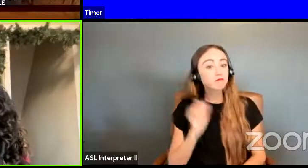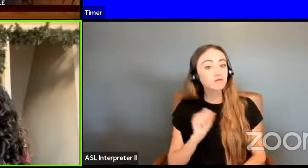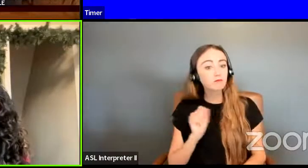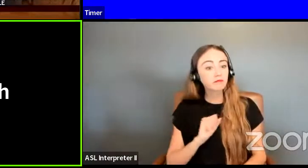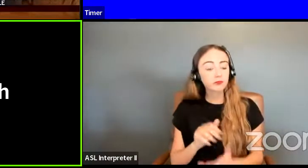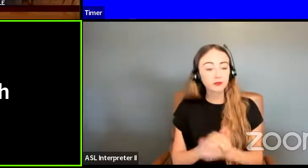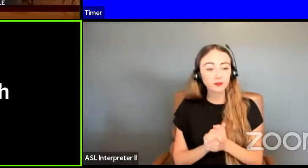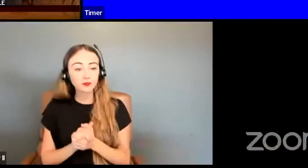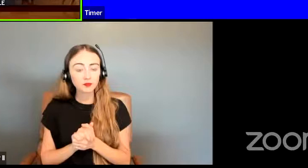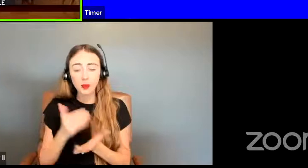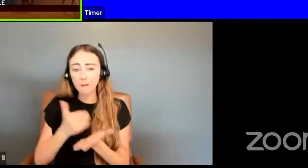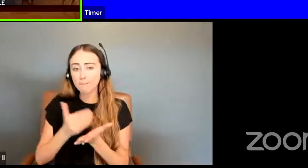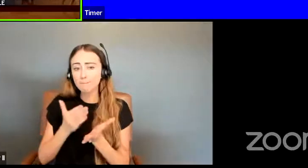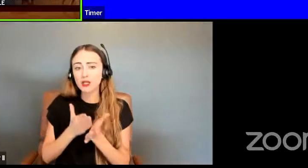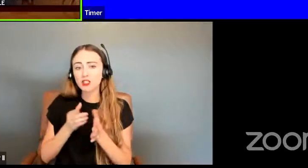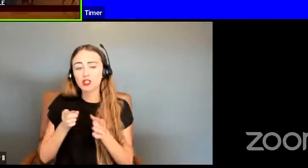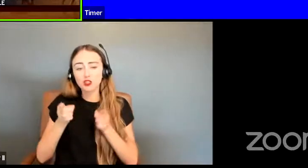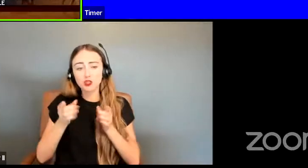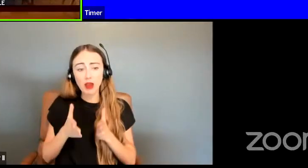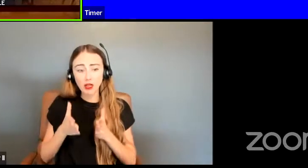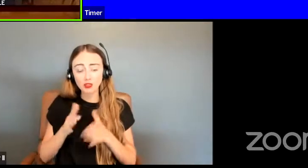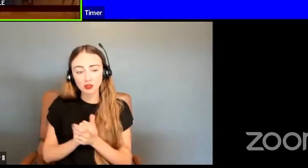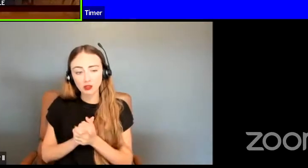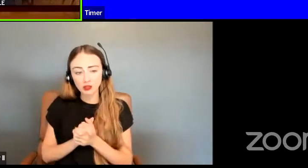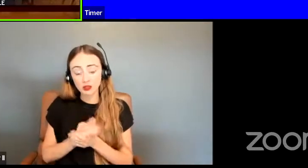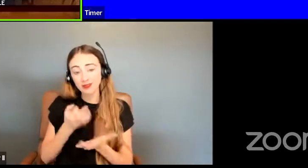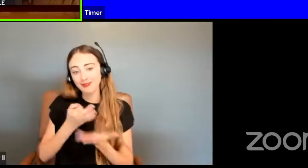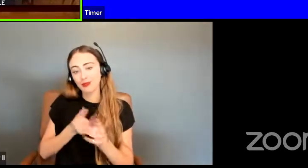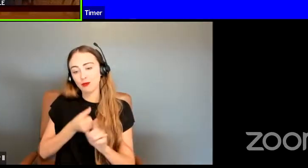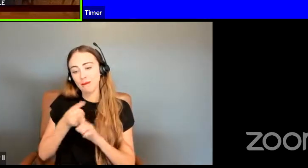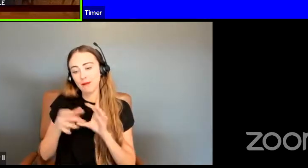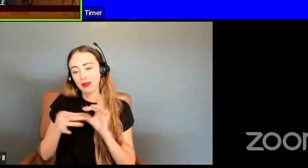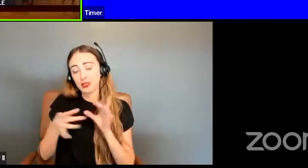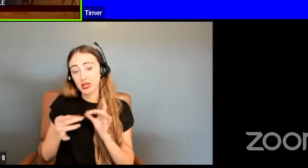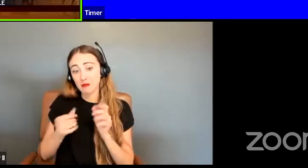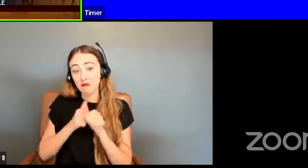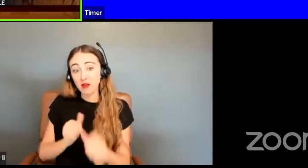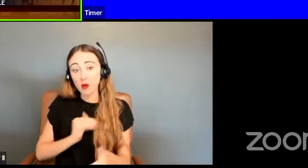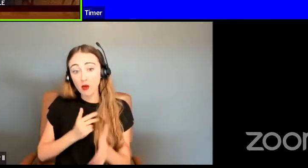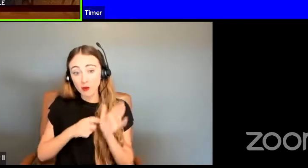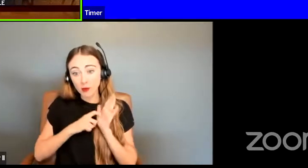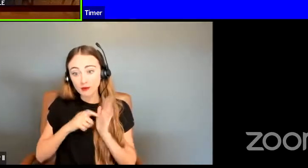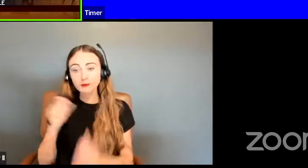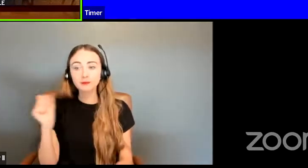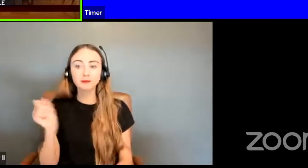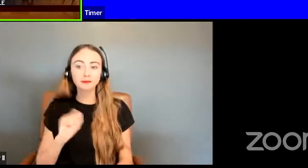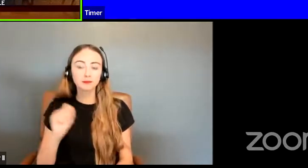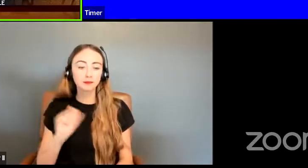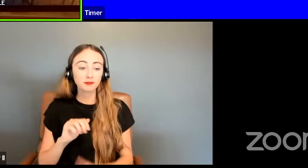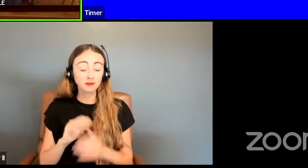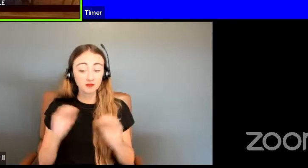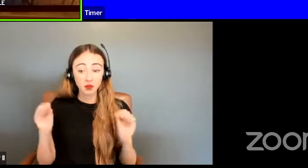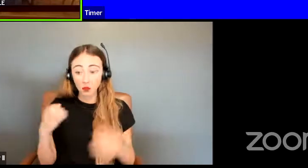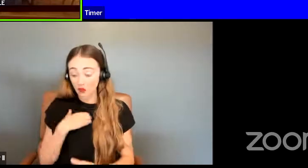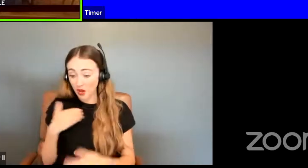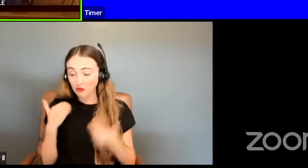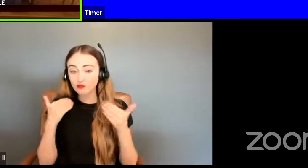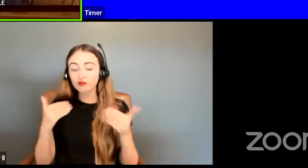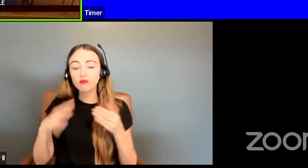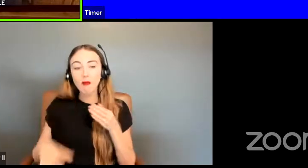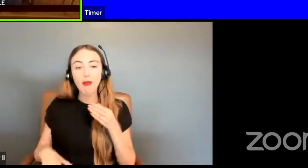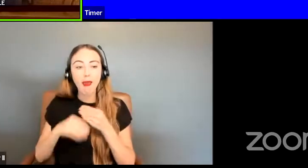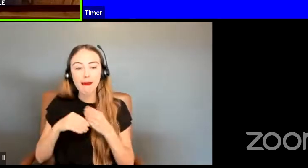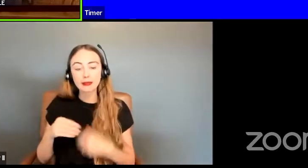Mr. Deputy Budget Director, does the measure's fiscal impact statement comply with council requirements? Yes, it does. No objection, this measure will be placed on